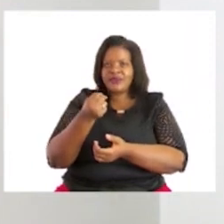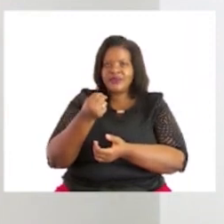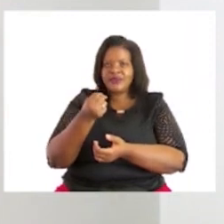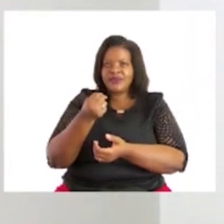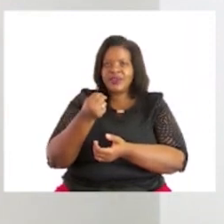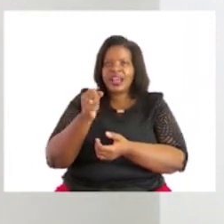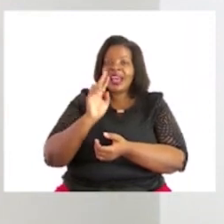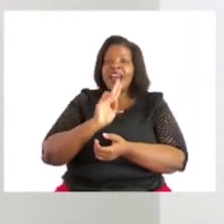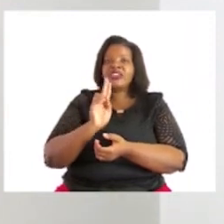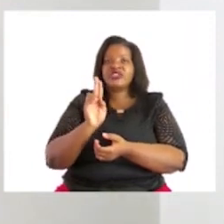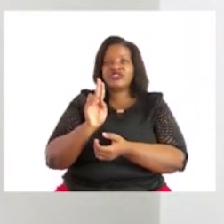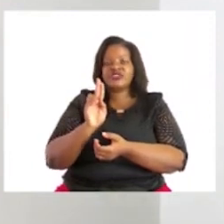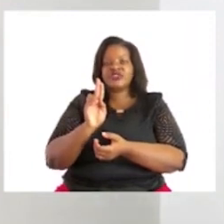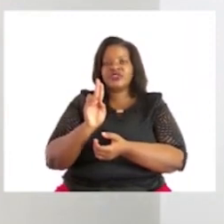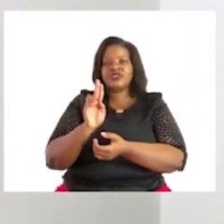H